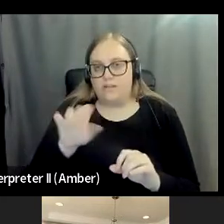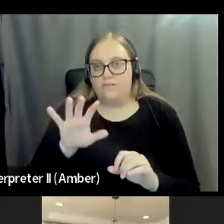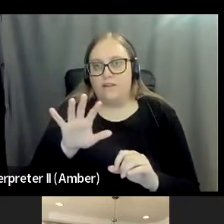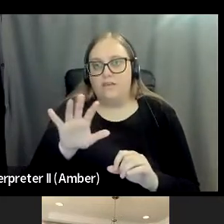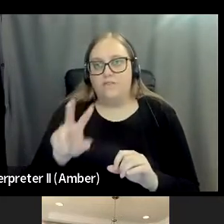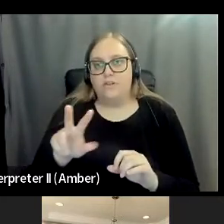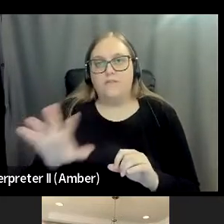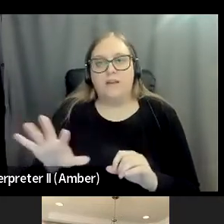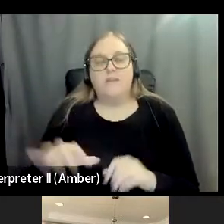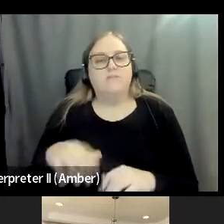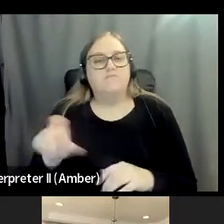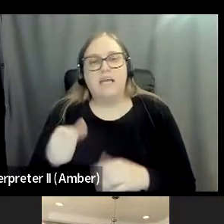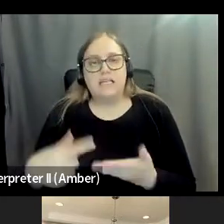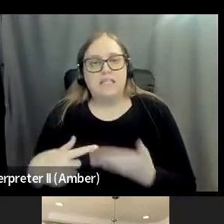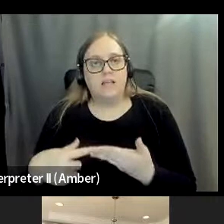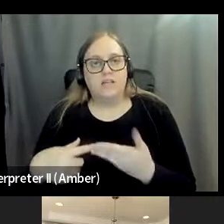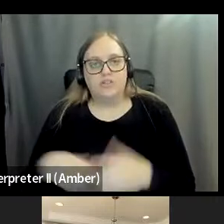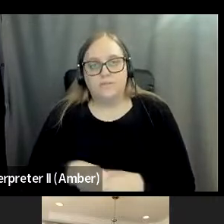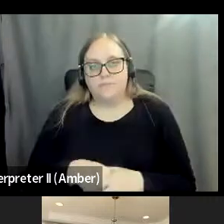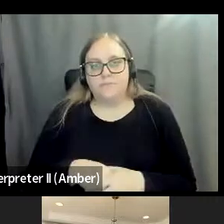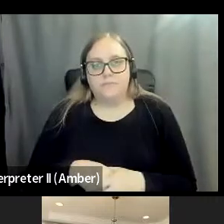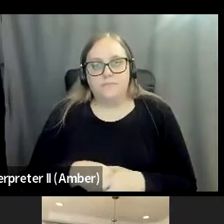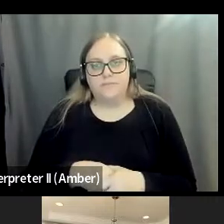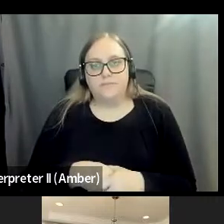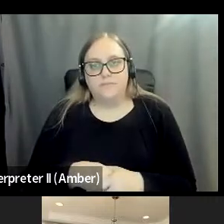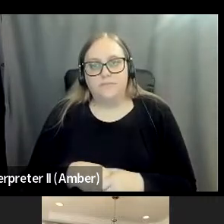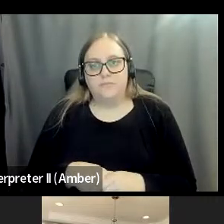us. Is there any discussion?